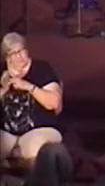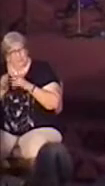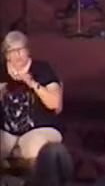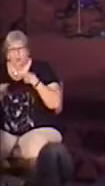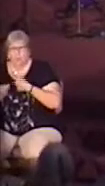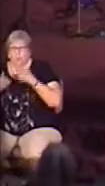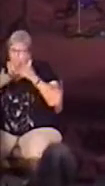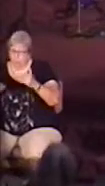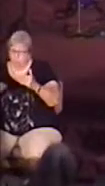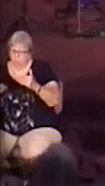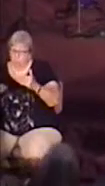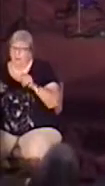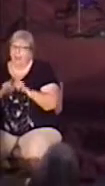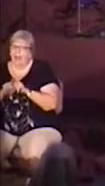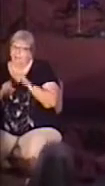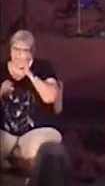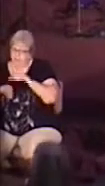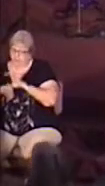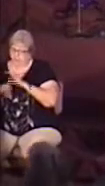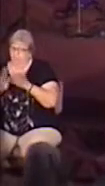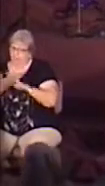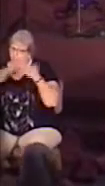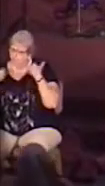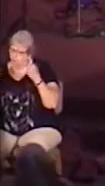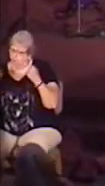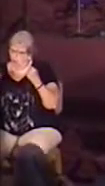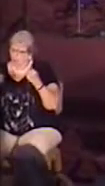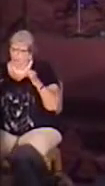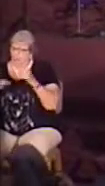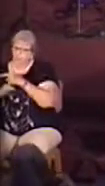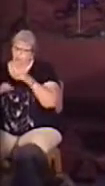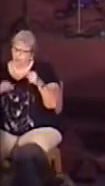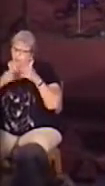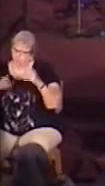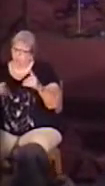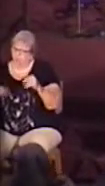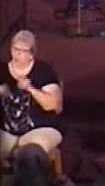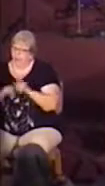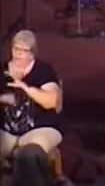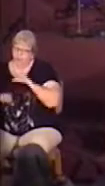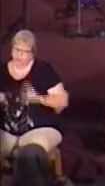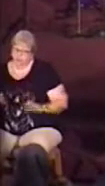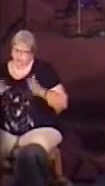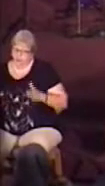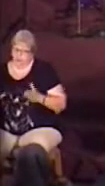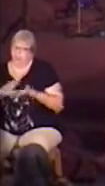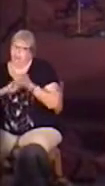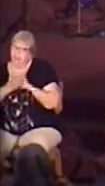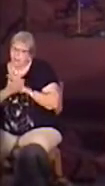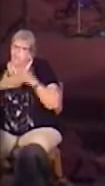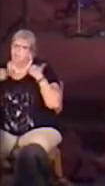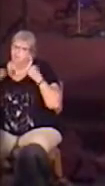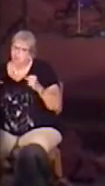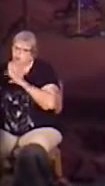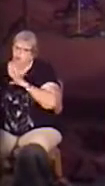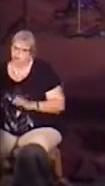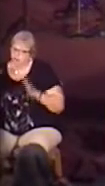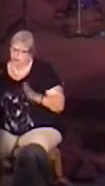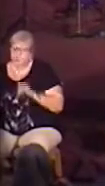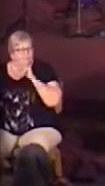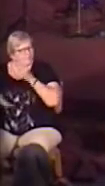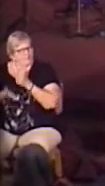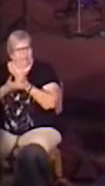move forward as a church and be strong, if you are going to move forward as a Christian and be a strong Christian, it